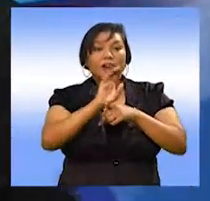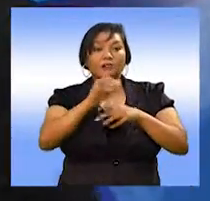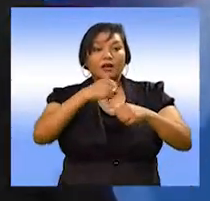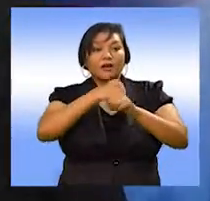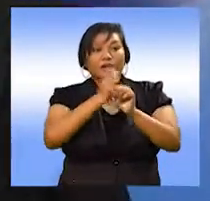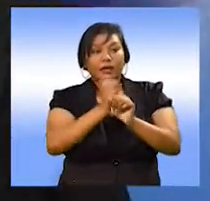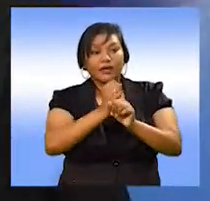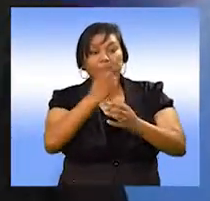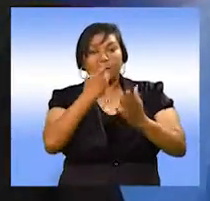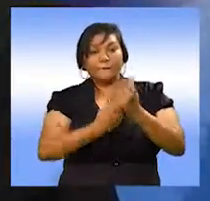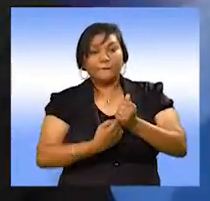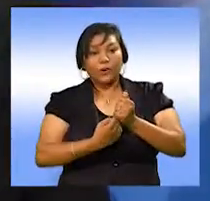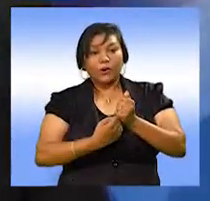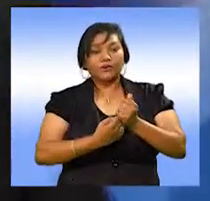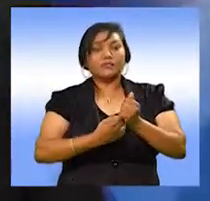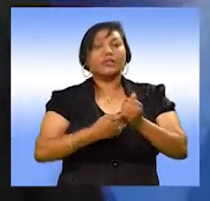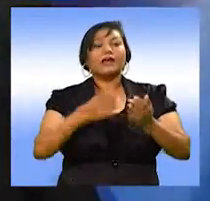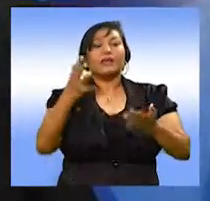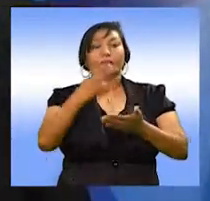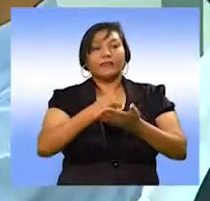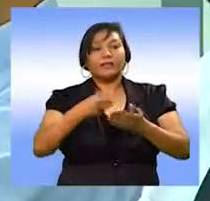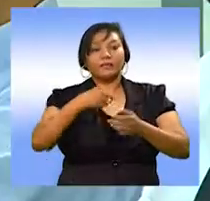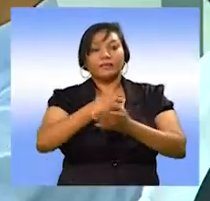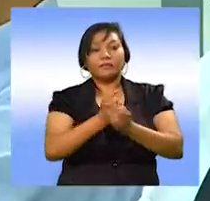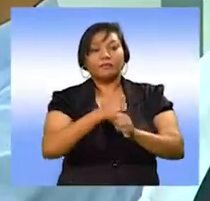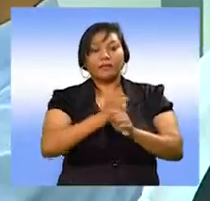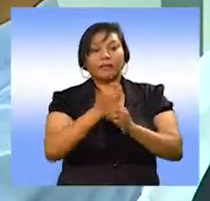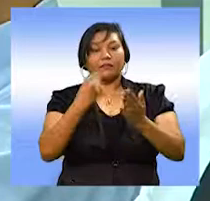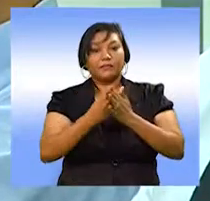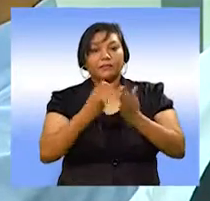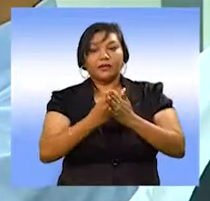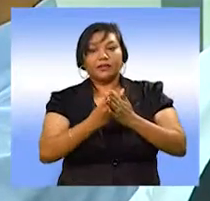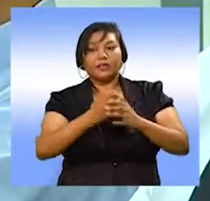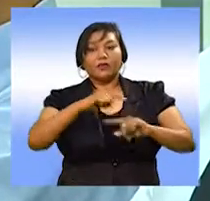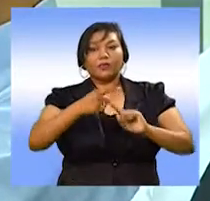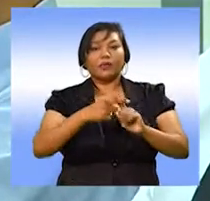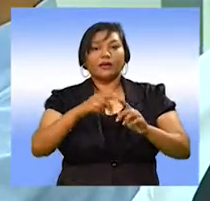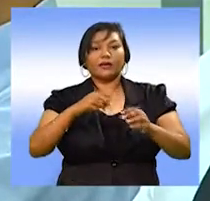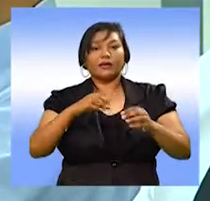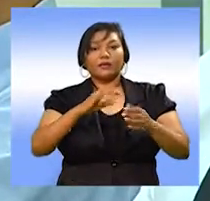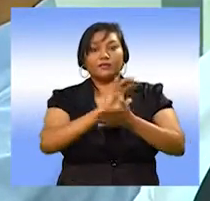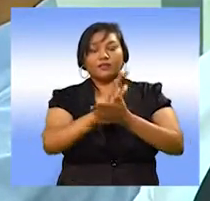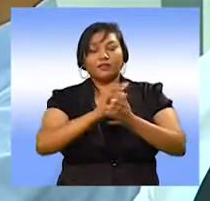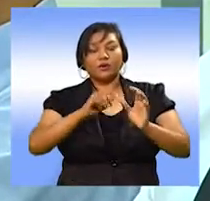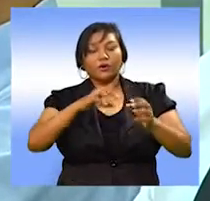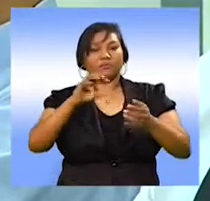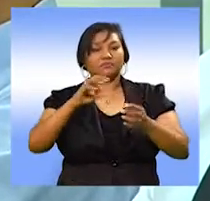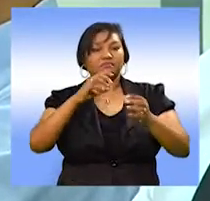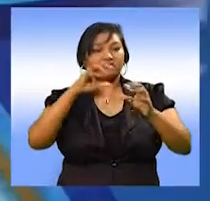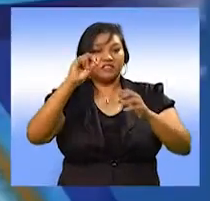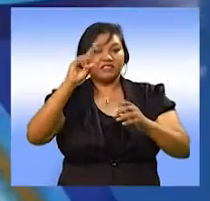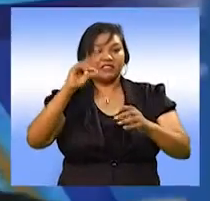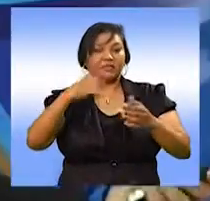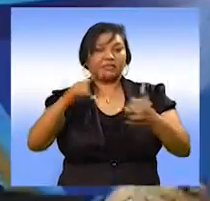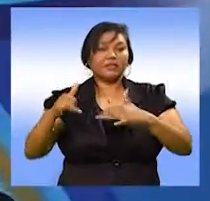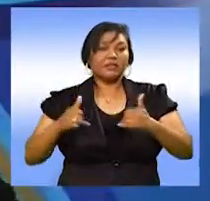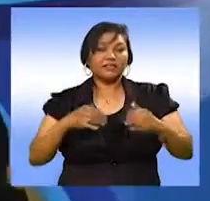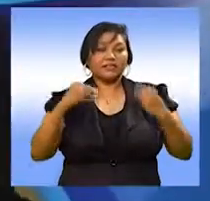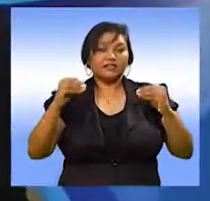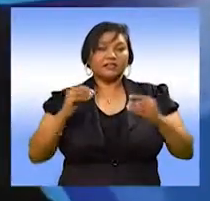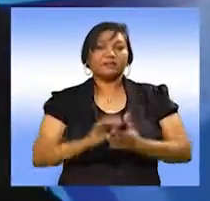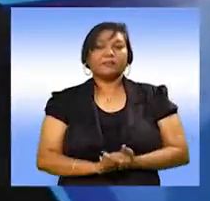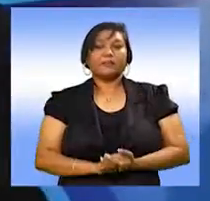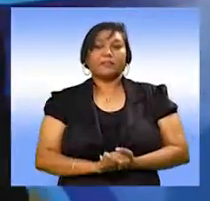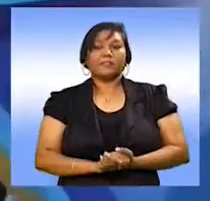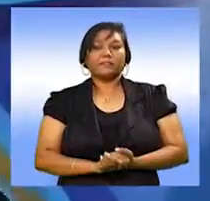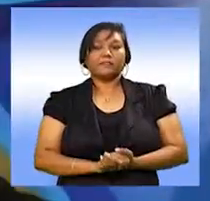broadcaster shares in this economic pie, which is called IP rights. Shakira shares in it, and everybody's happy. The